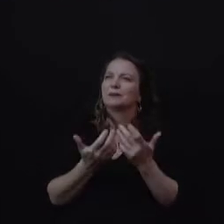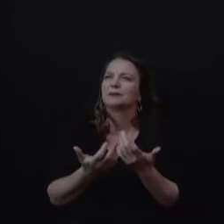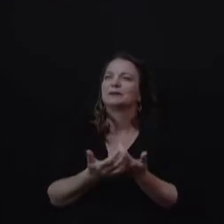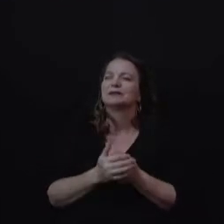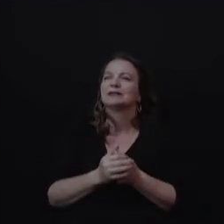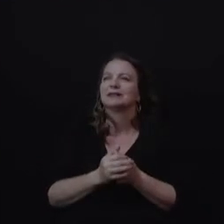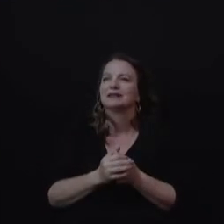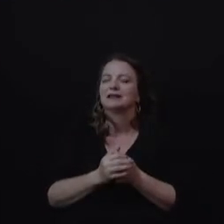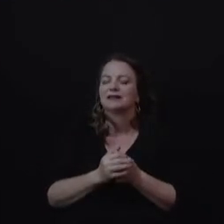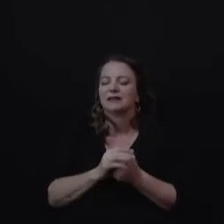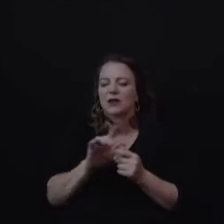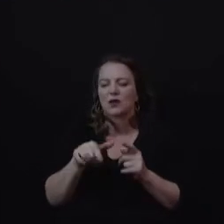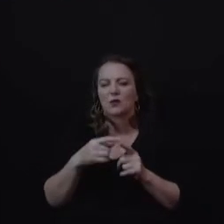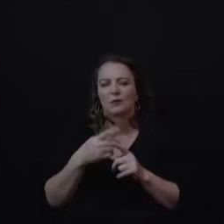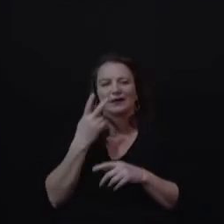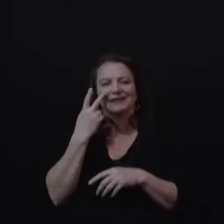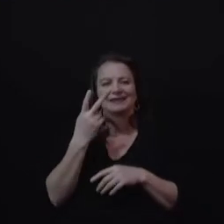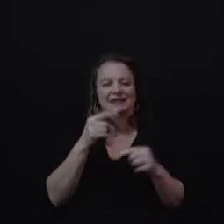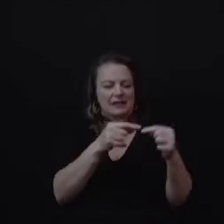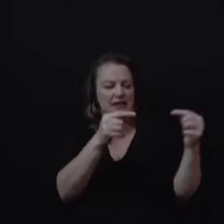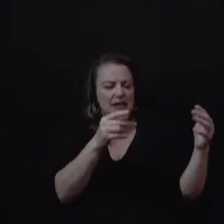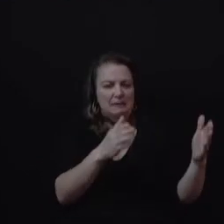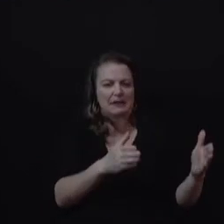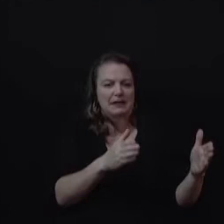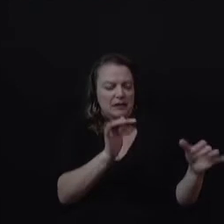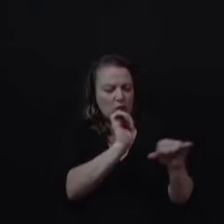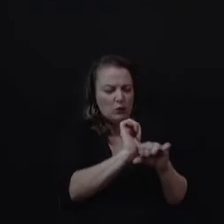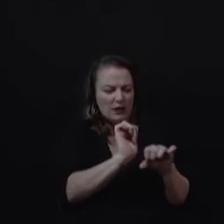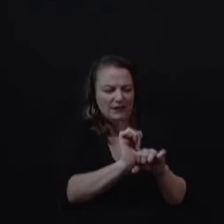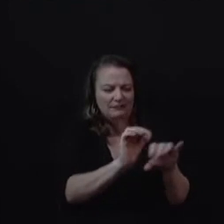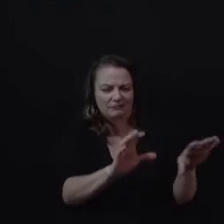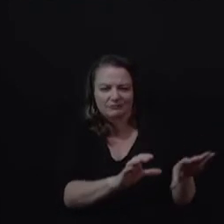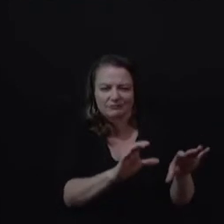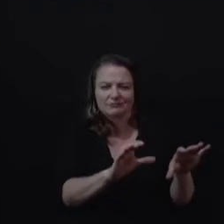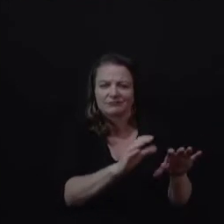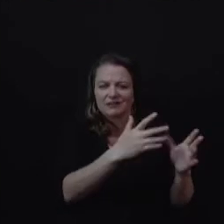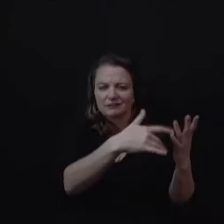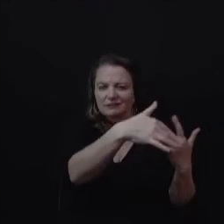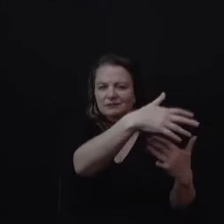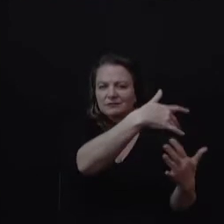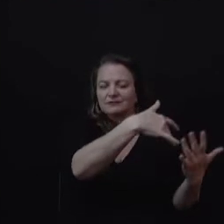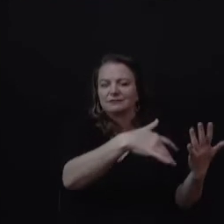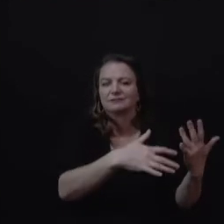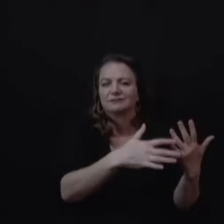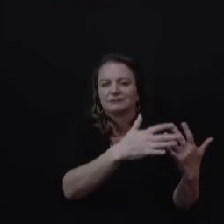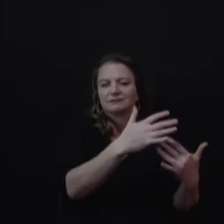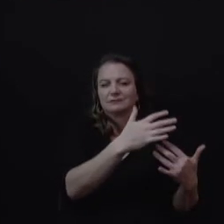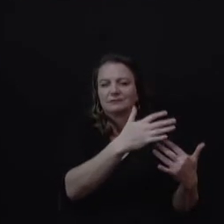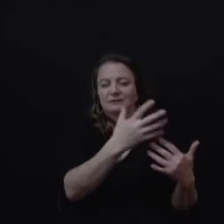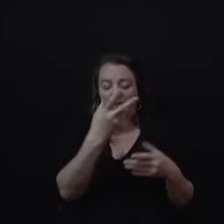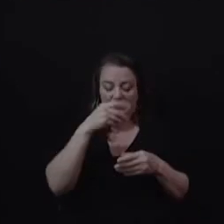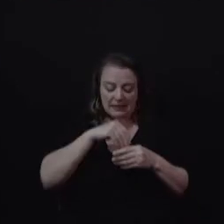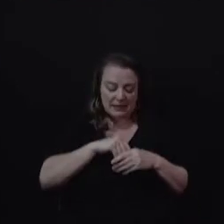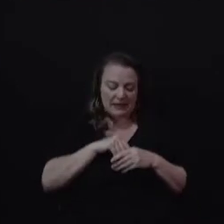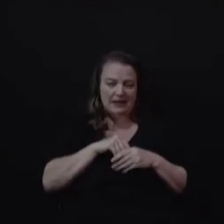When we see the enemy at work in our world, in us,